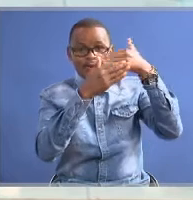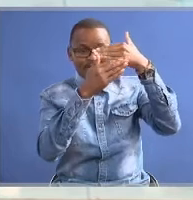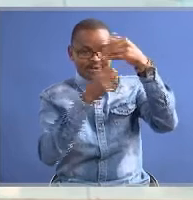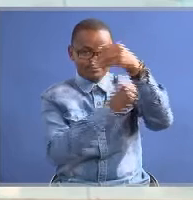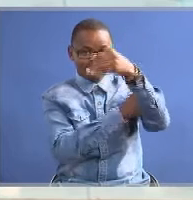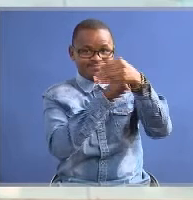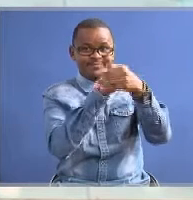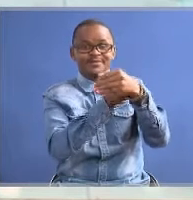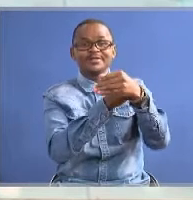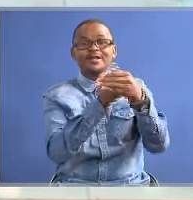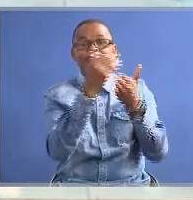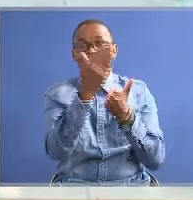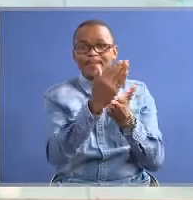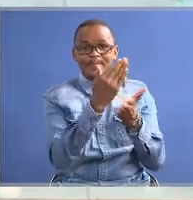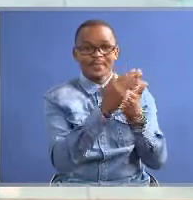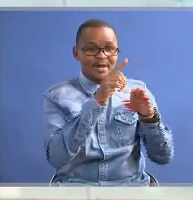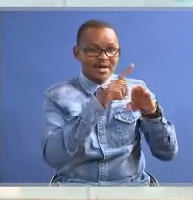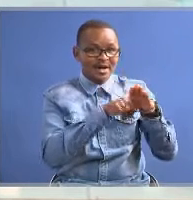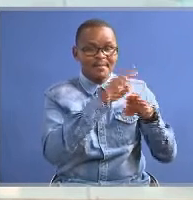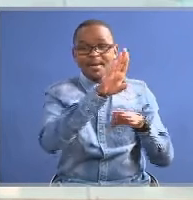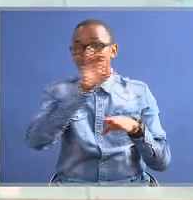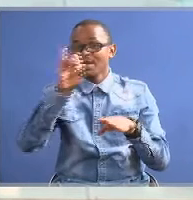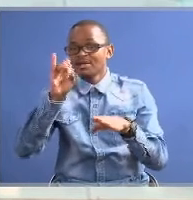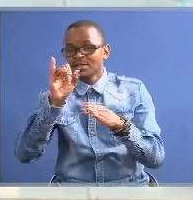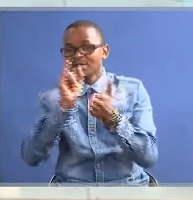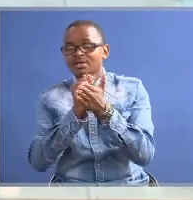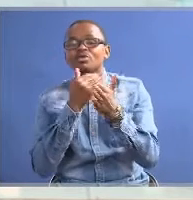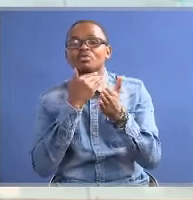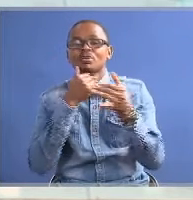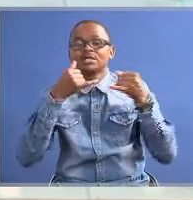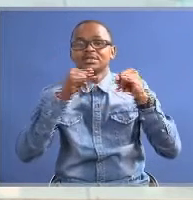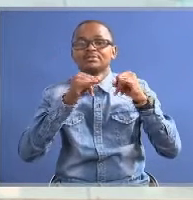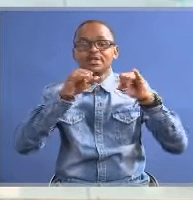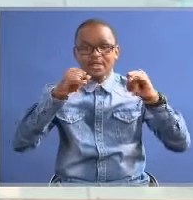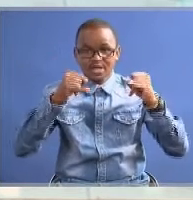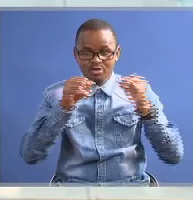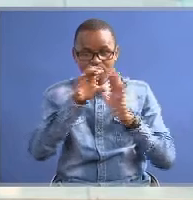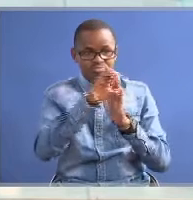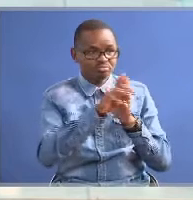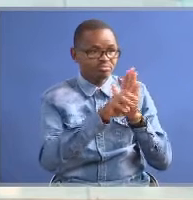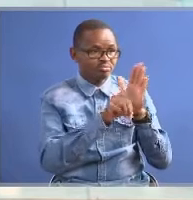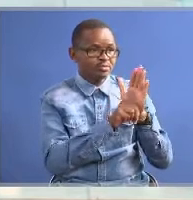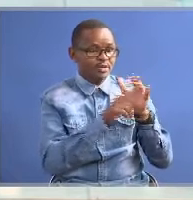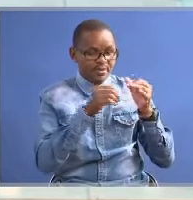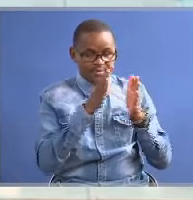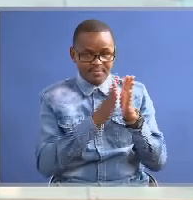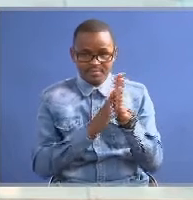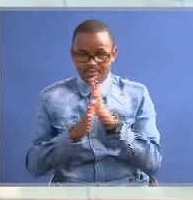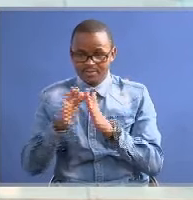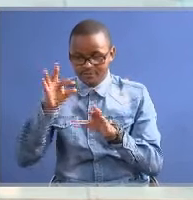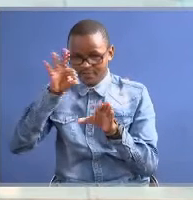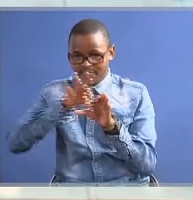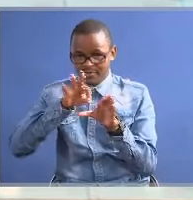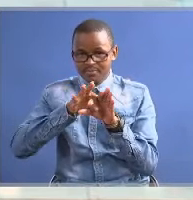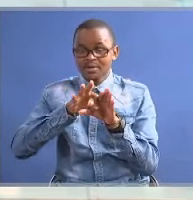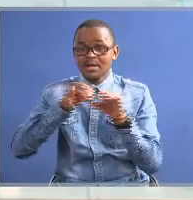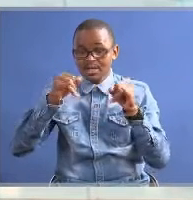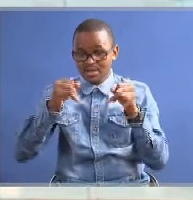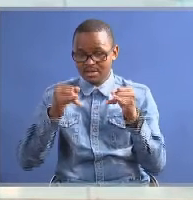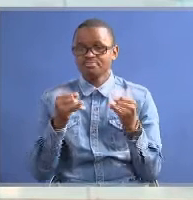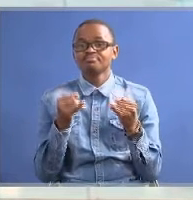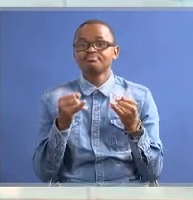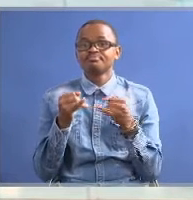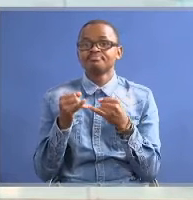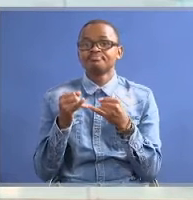Intiative at Bomas of Kenya at a time when the country is seeking to implement the new constitution and prepare for election under fresh